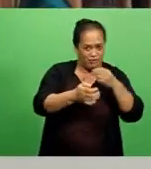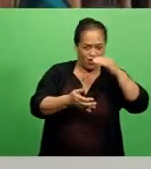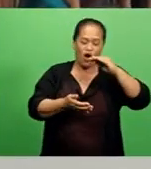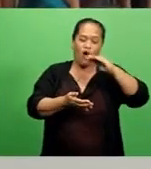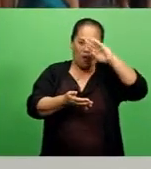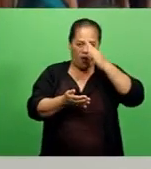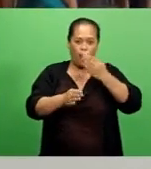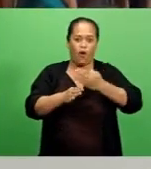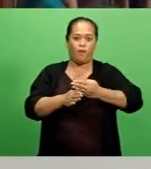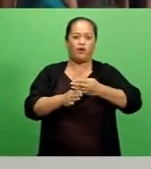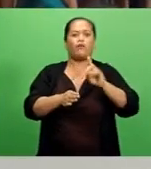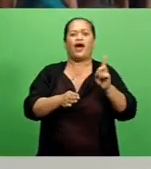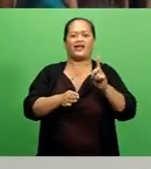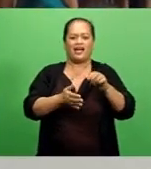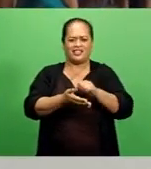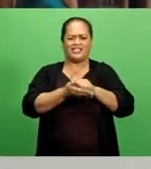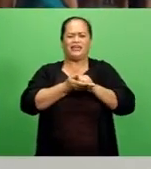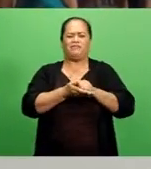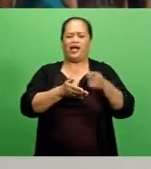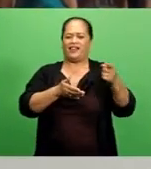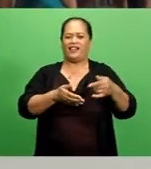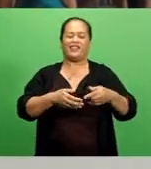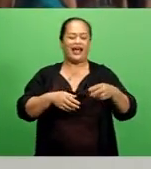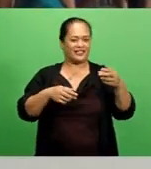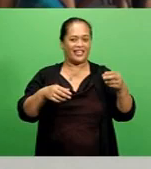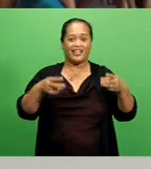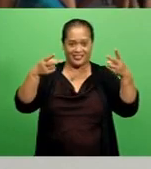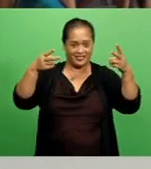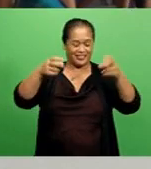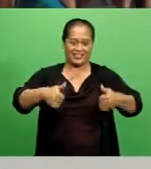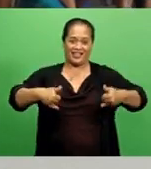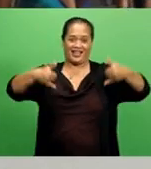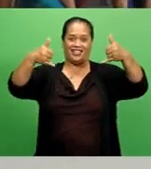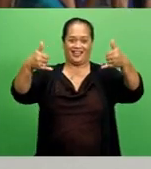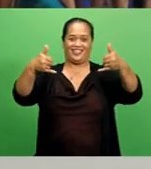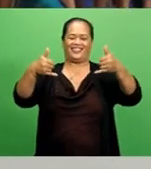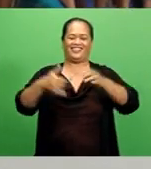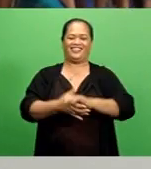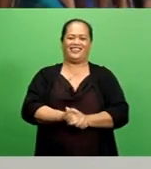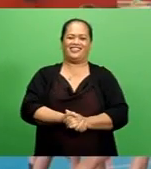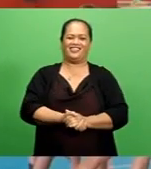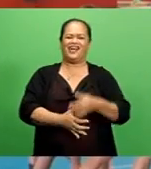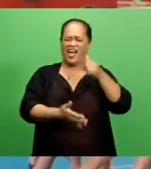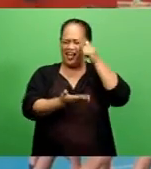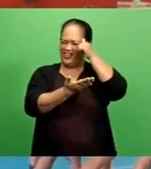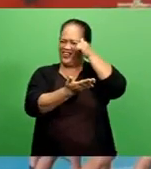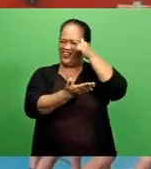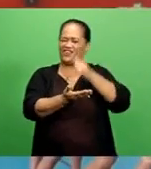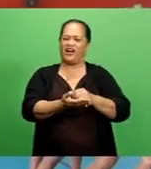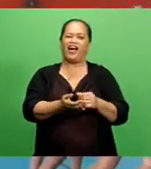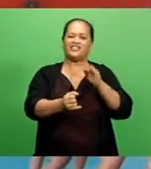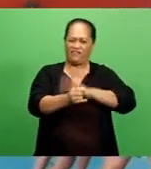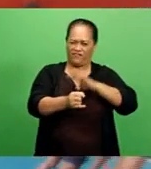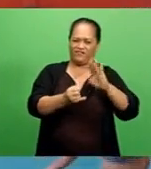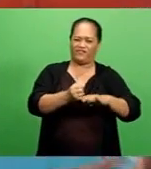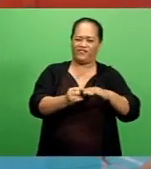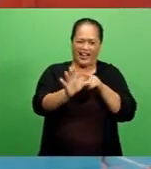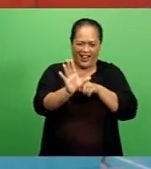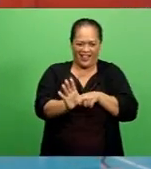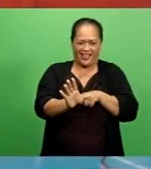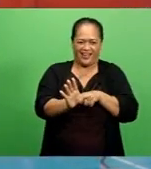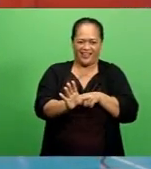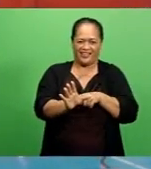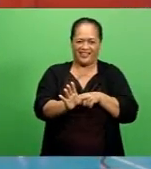strong, and especially with a lot of senior girls inside there, I know we can do it because it's a final year. Since it's the finals,